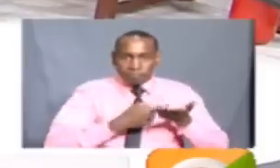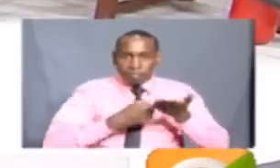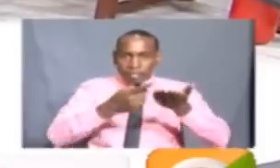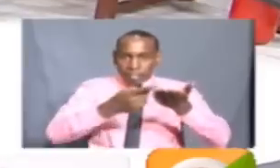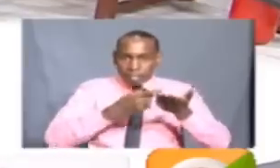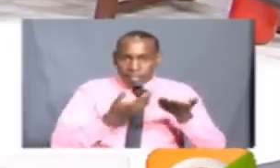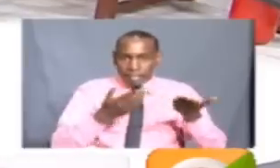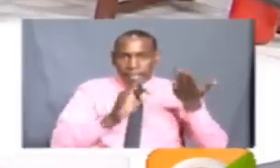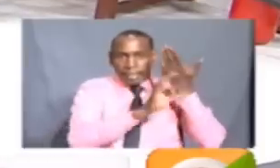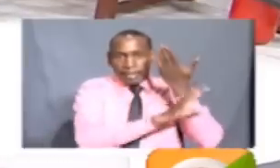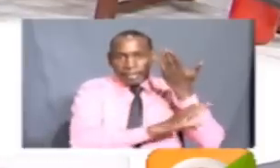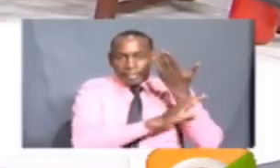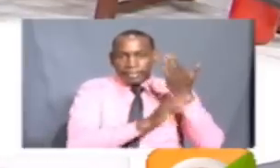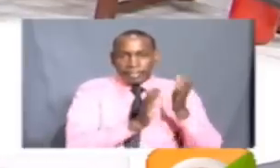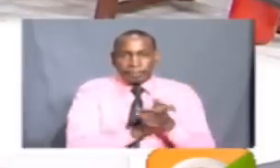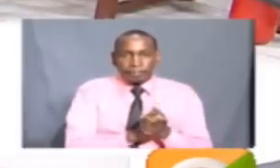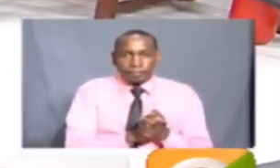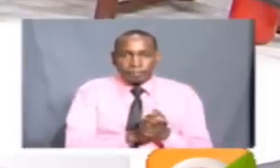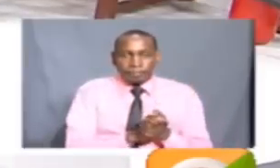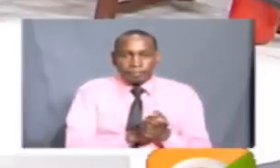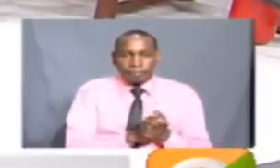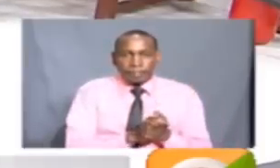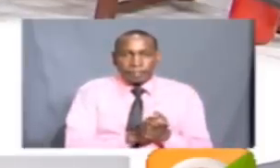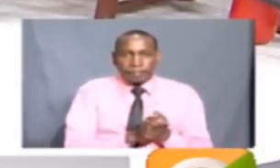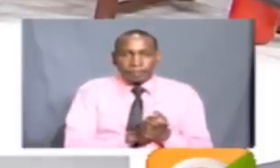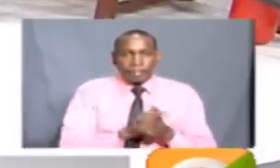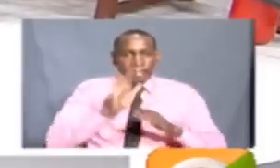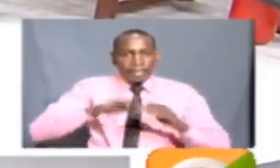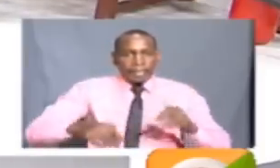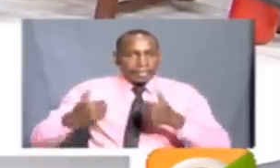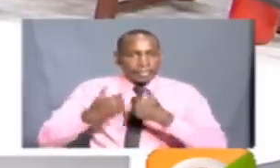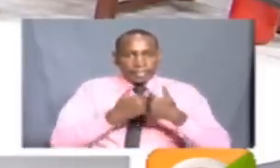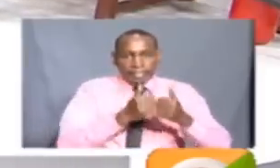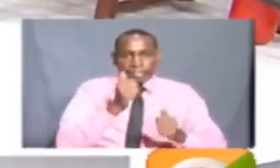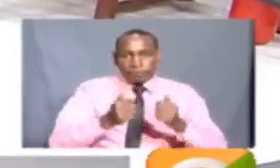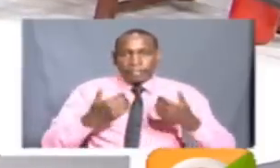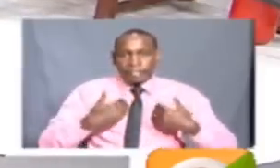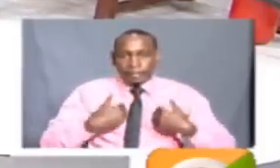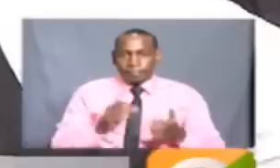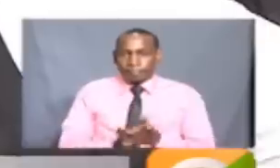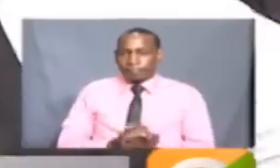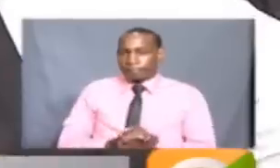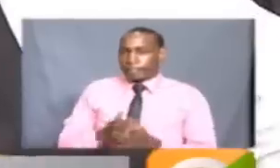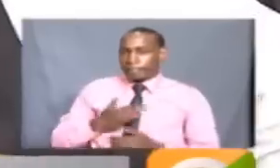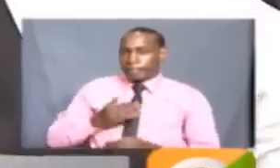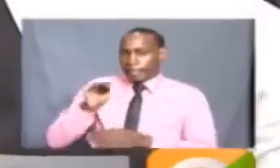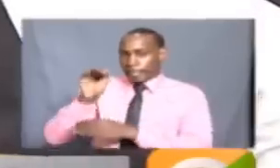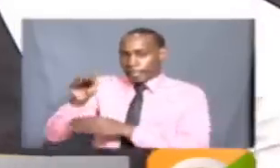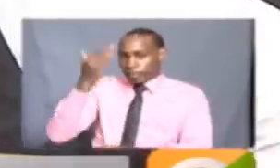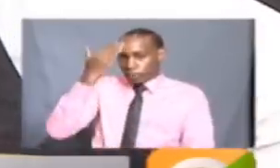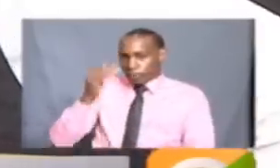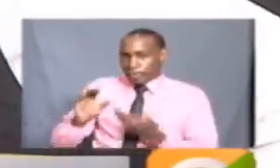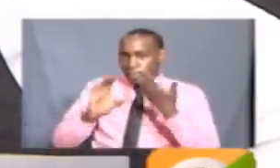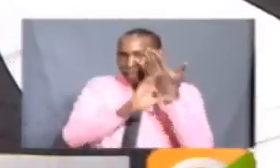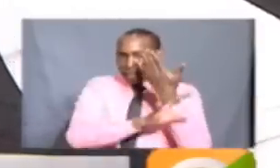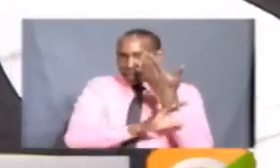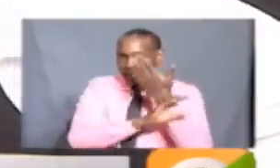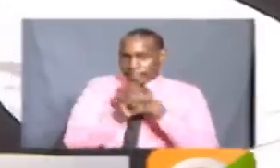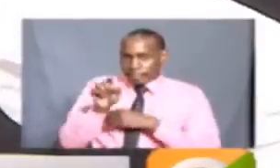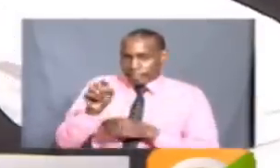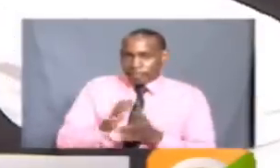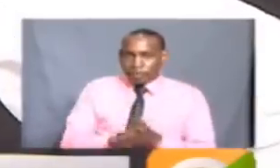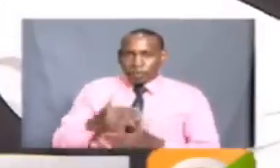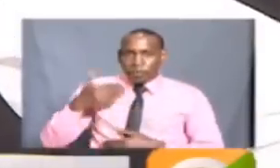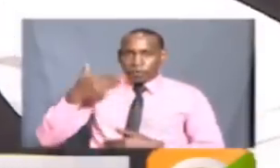this country like the elephant before them. Absolutely. And Barrack, let me ask you this. Why is it in this country, it's always a